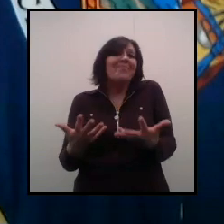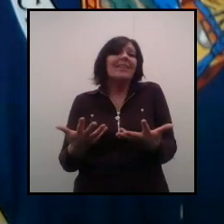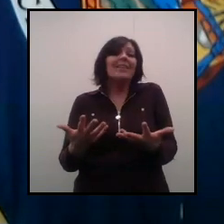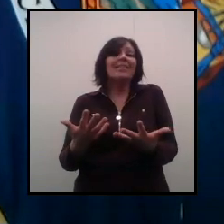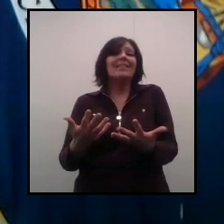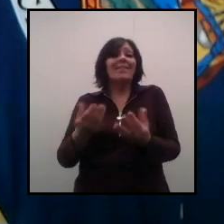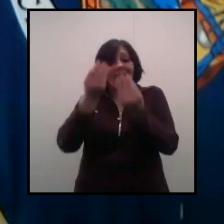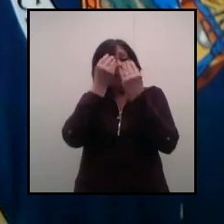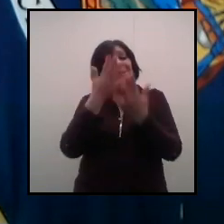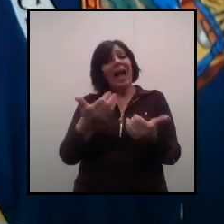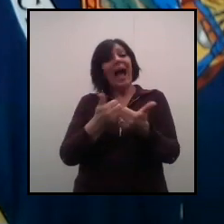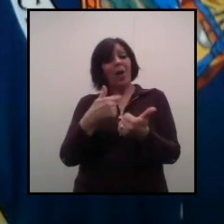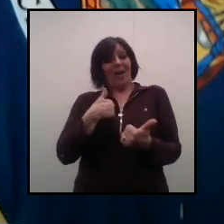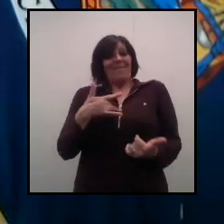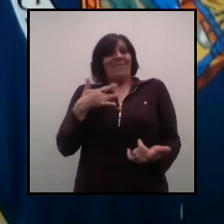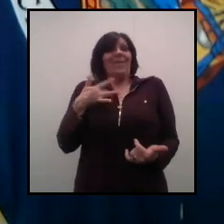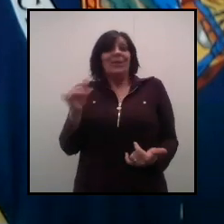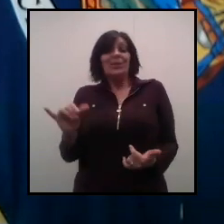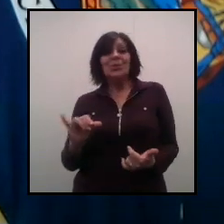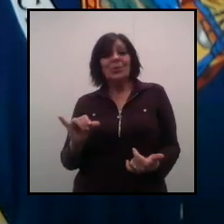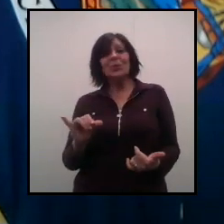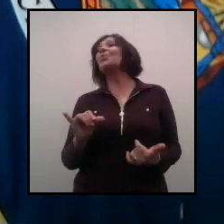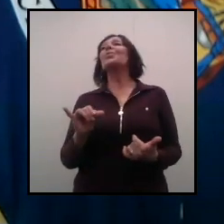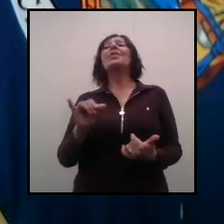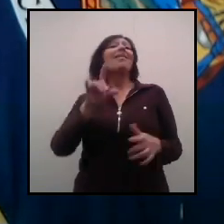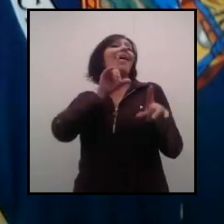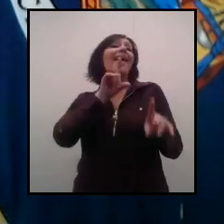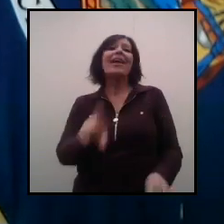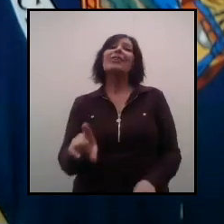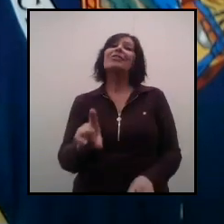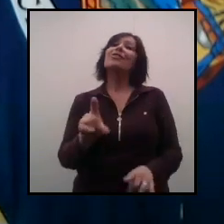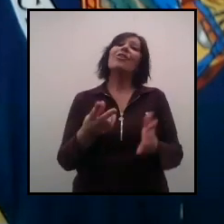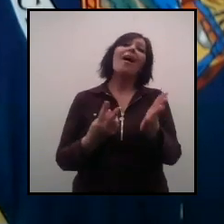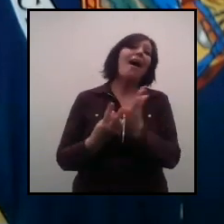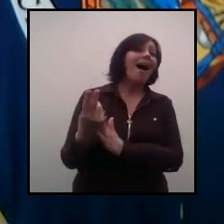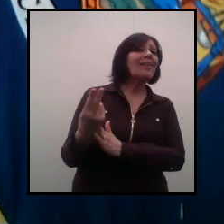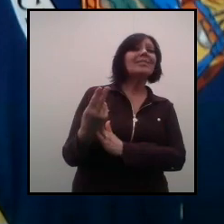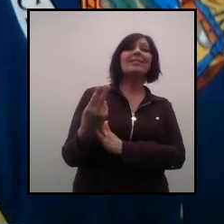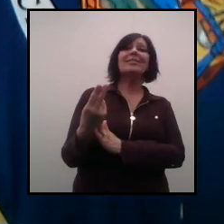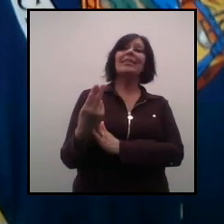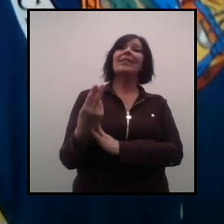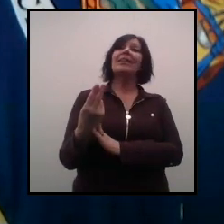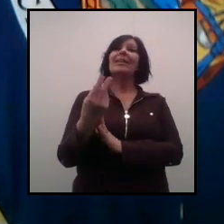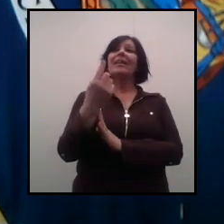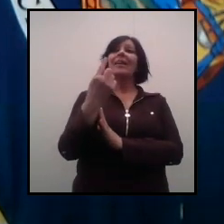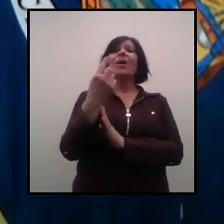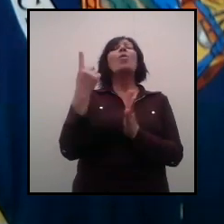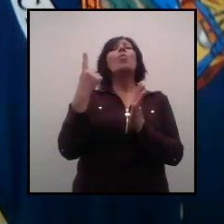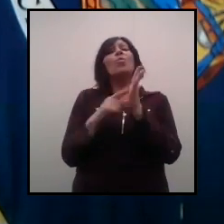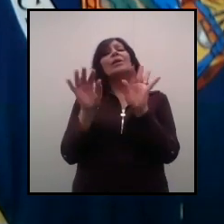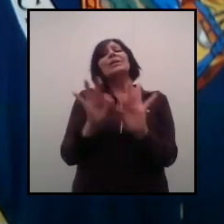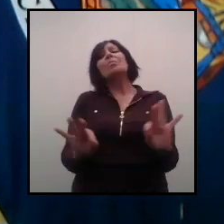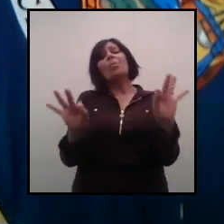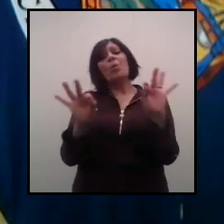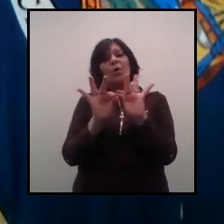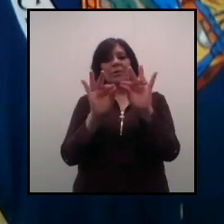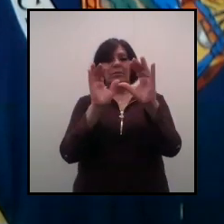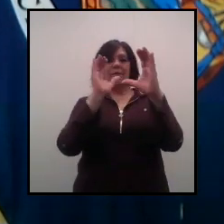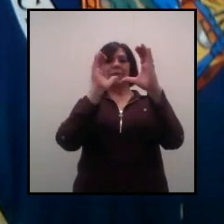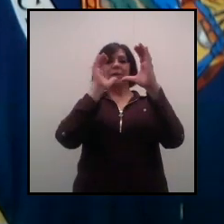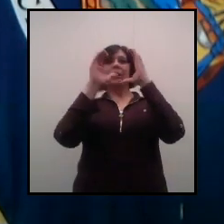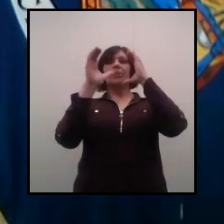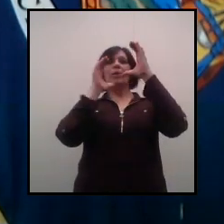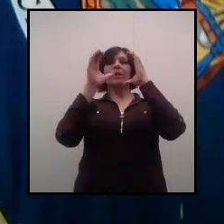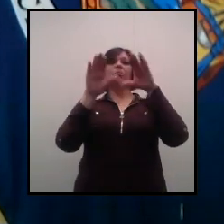can let them know how it makes you feel, and again, answer any questions. I think basically what's important is that the lines of communication